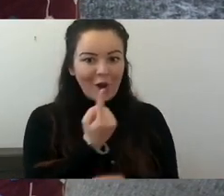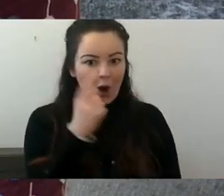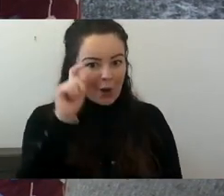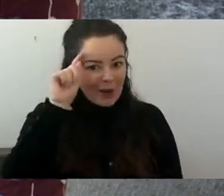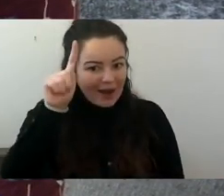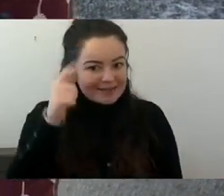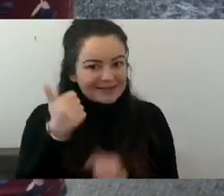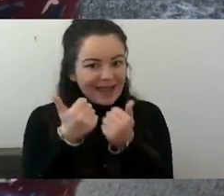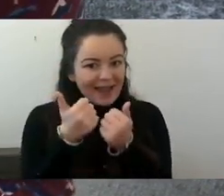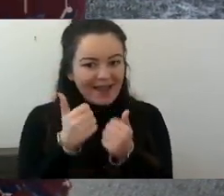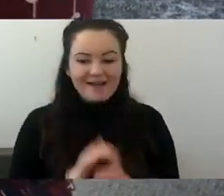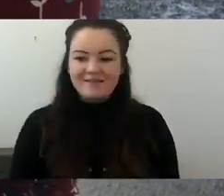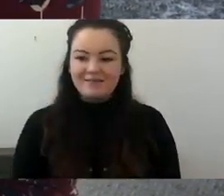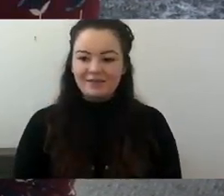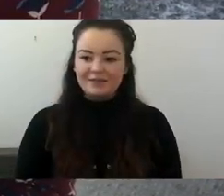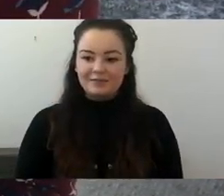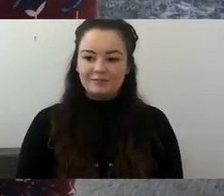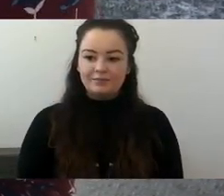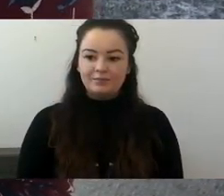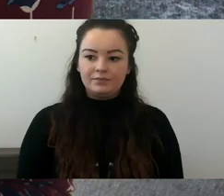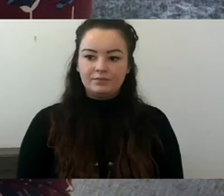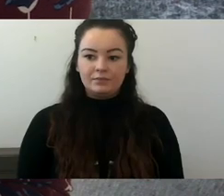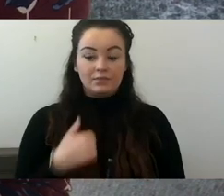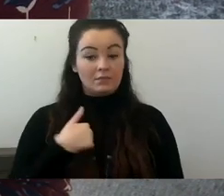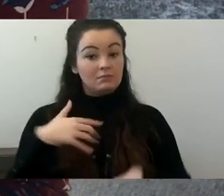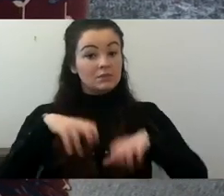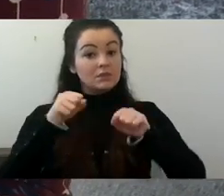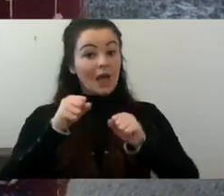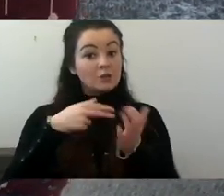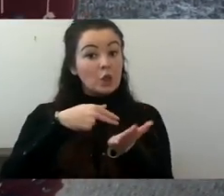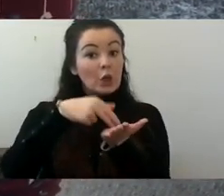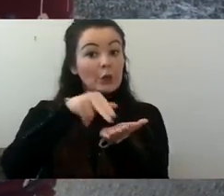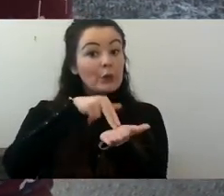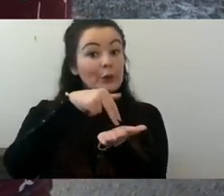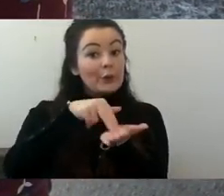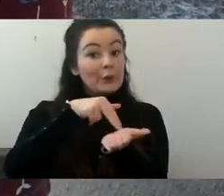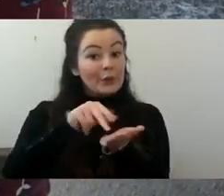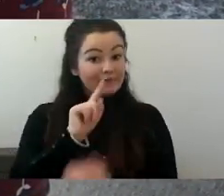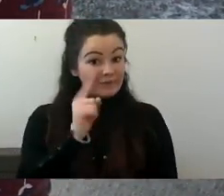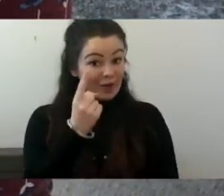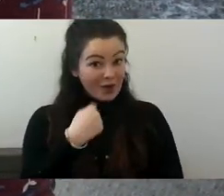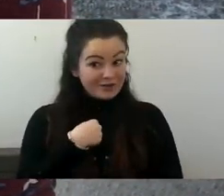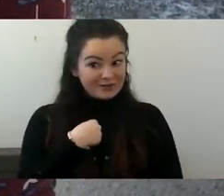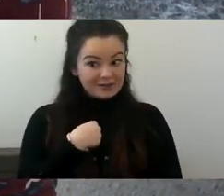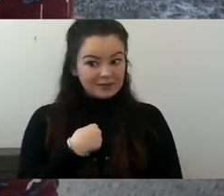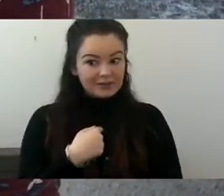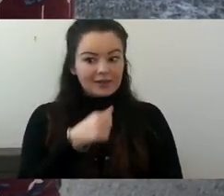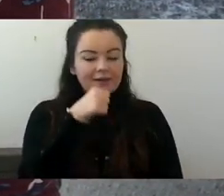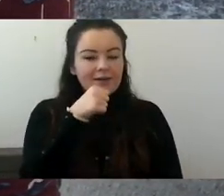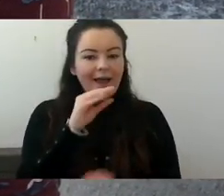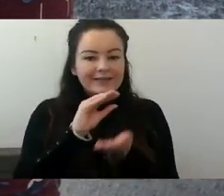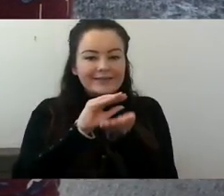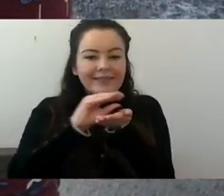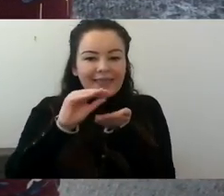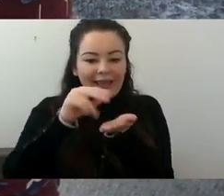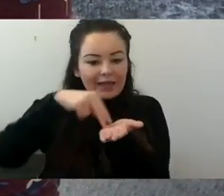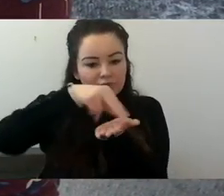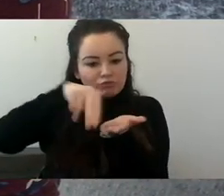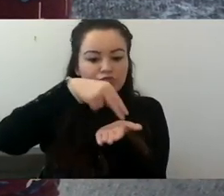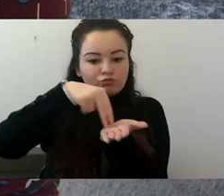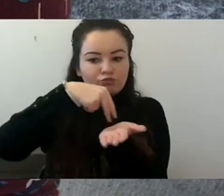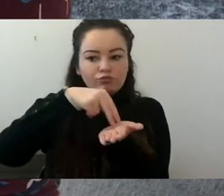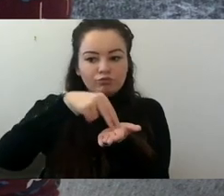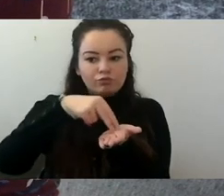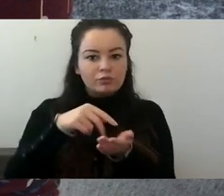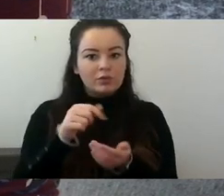do something completely different. So just going to pop some glue down first, quite a nice thick